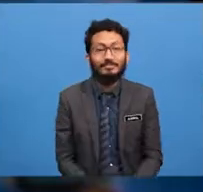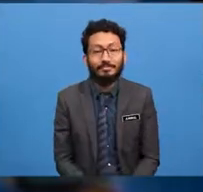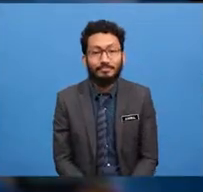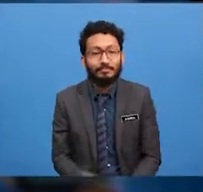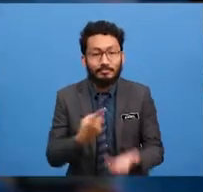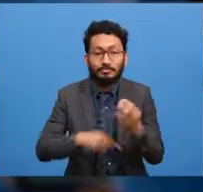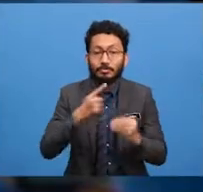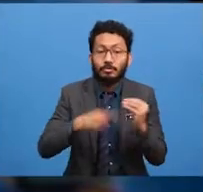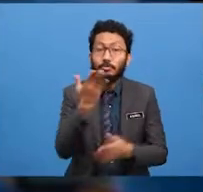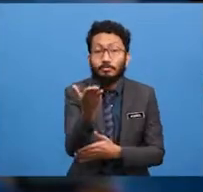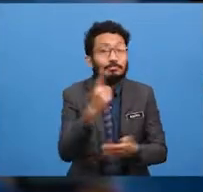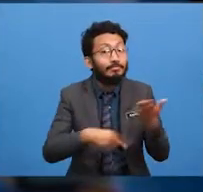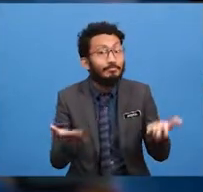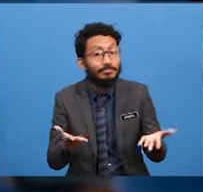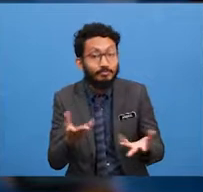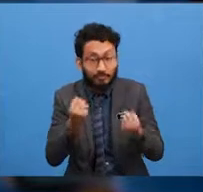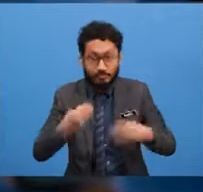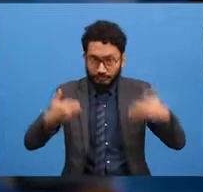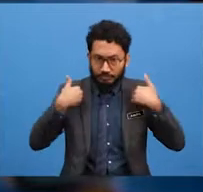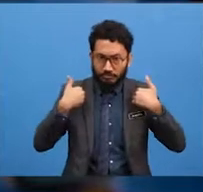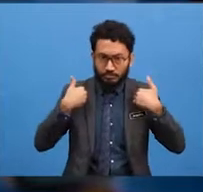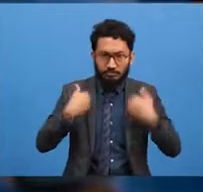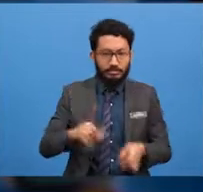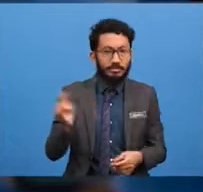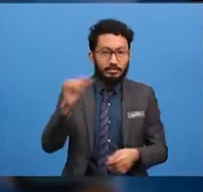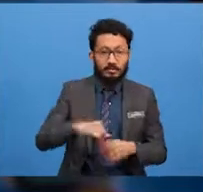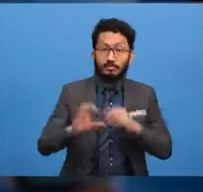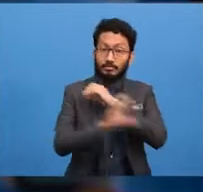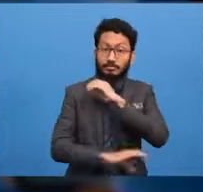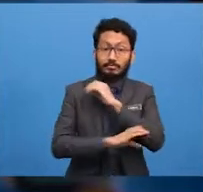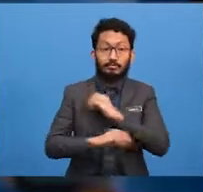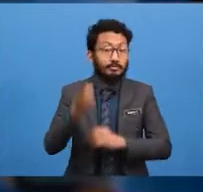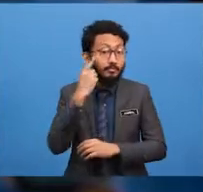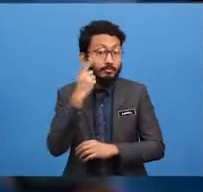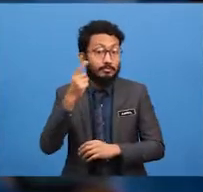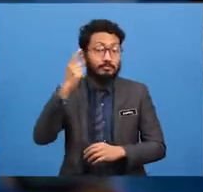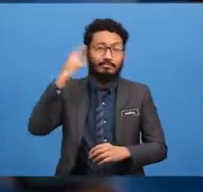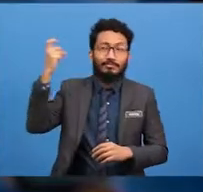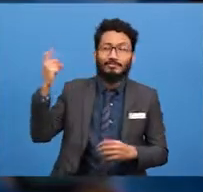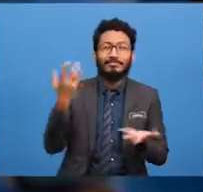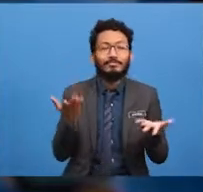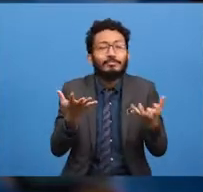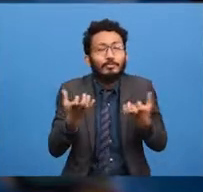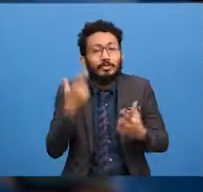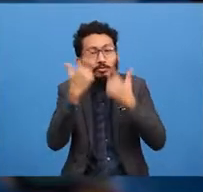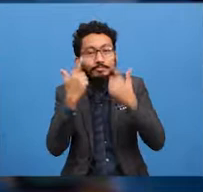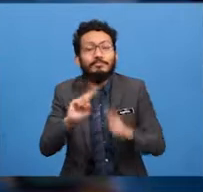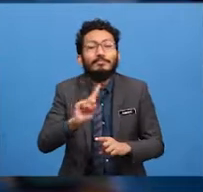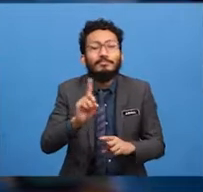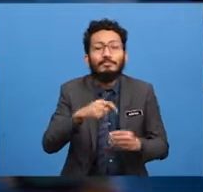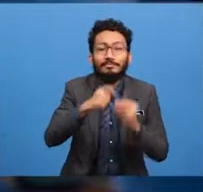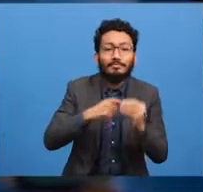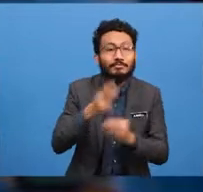you? Do you have any countries in mind that you dream of traveling to and explore?